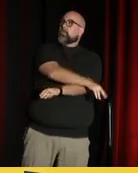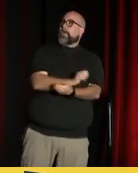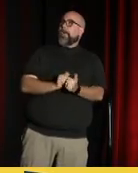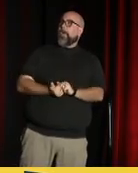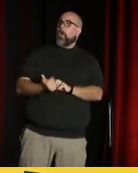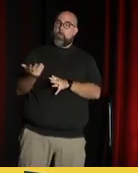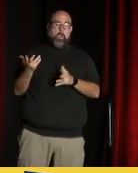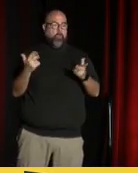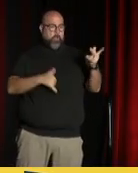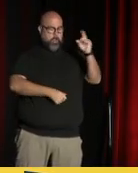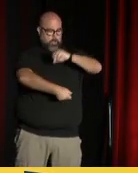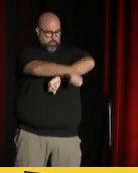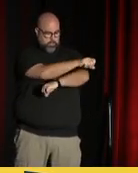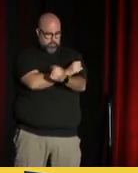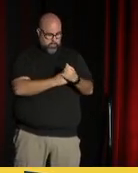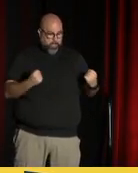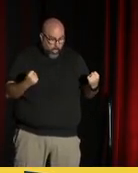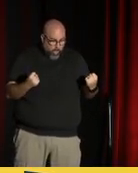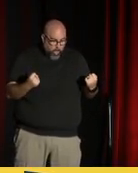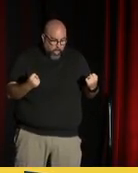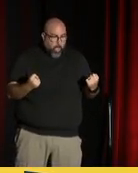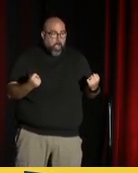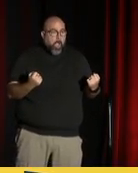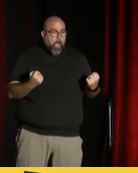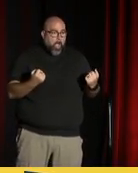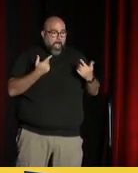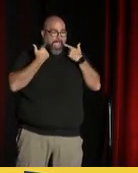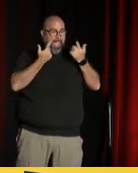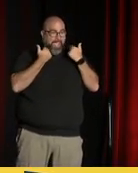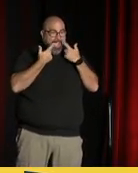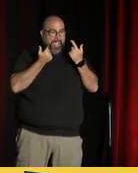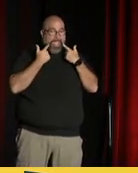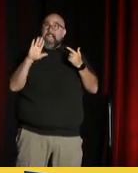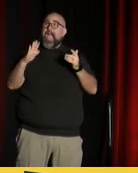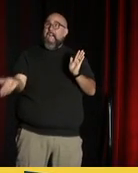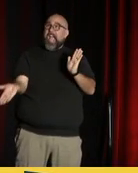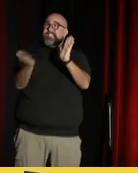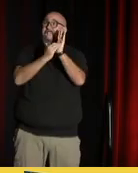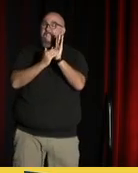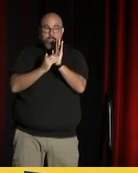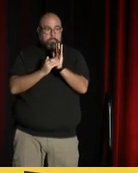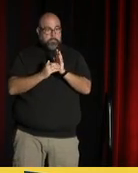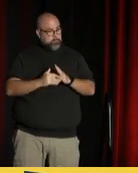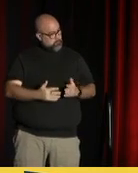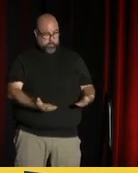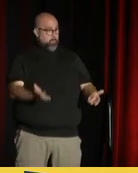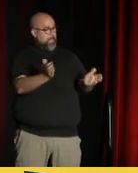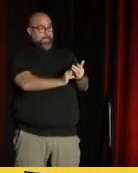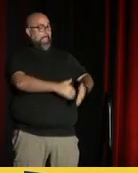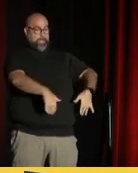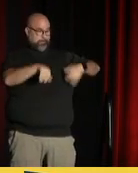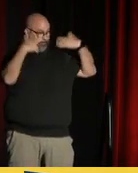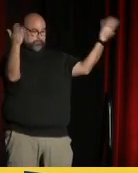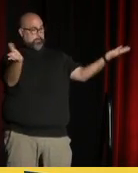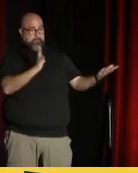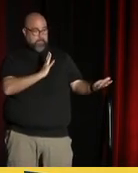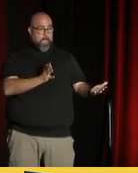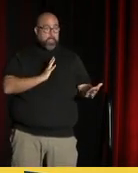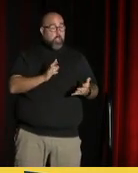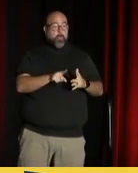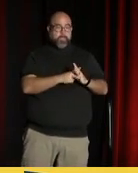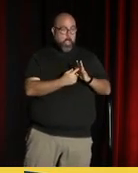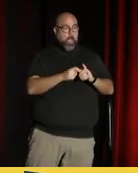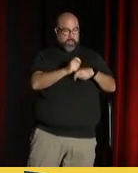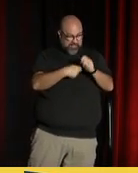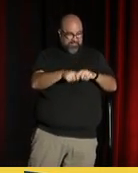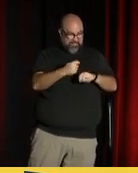arms? And he made the knot appear again and he started to laugh and he goes, again. I said, again. So then we started making